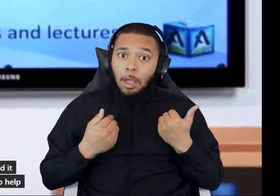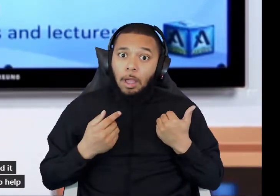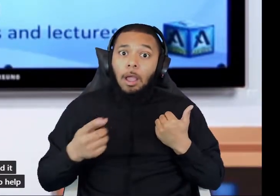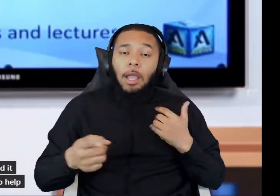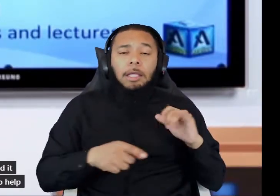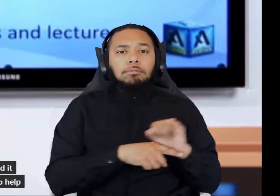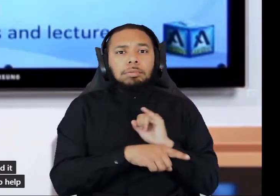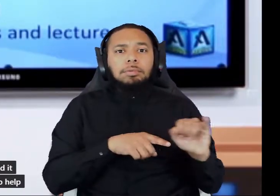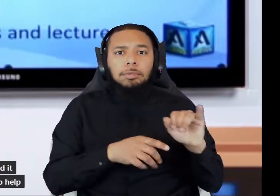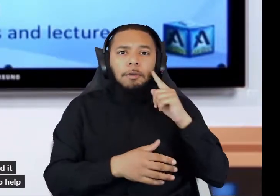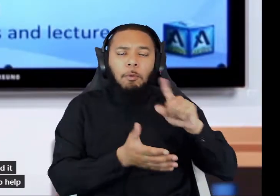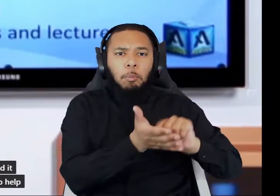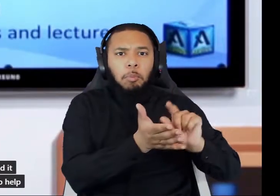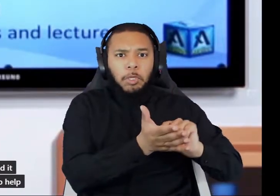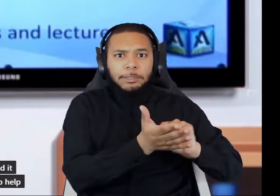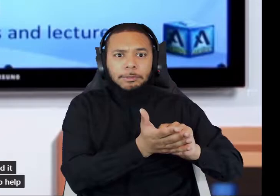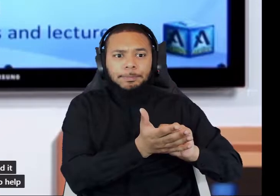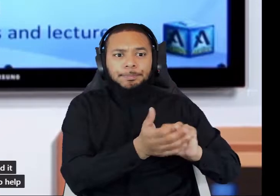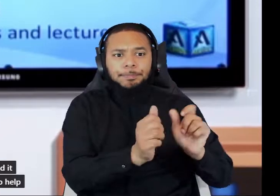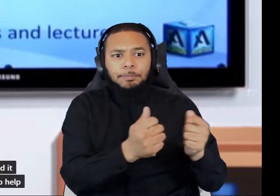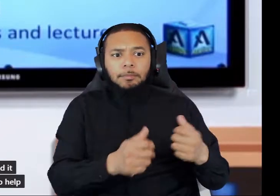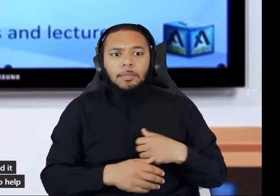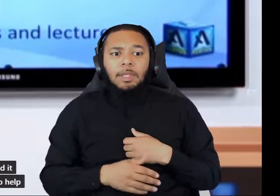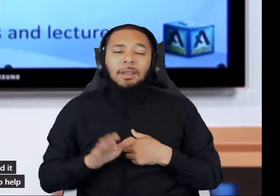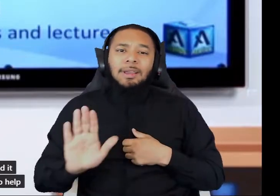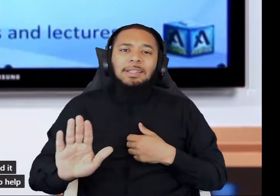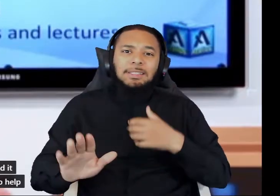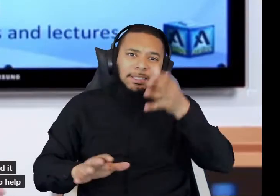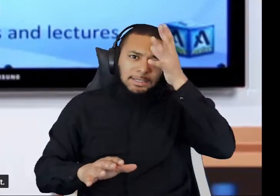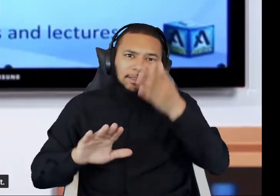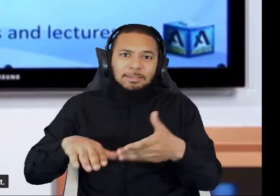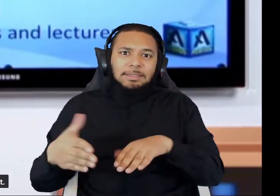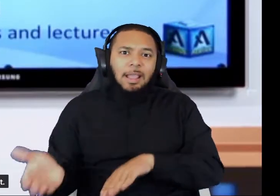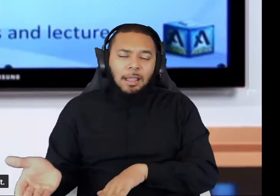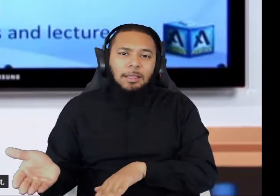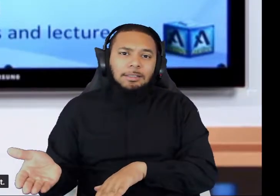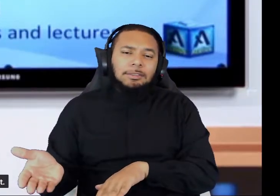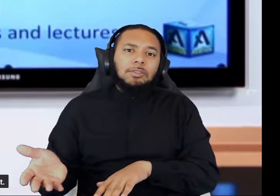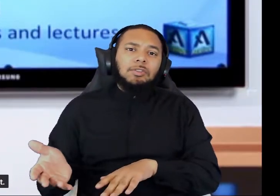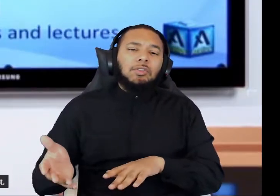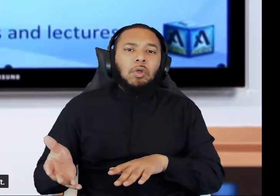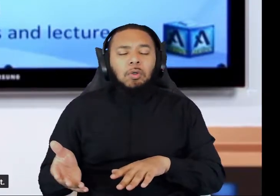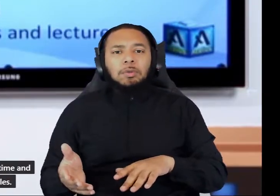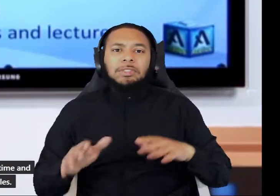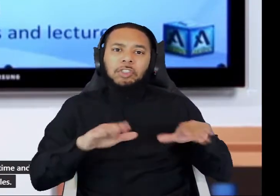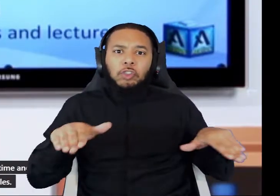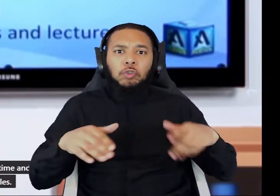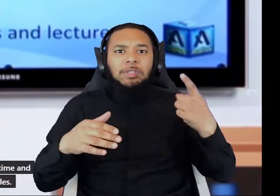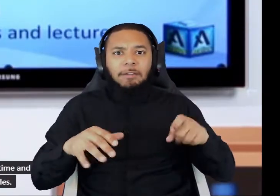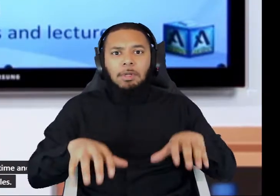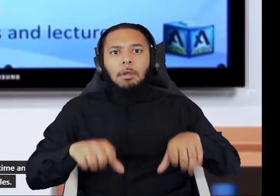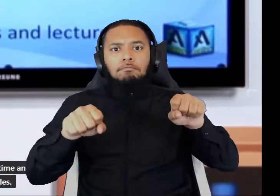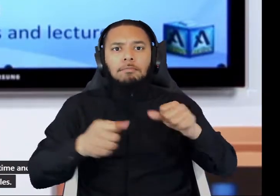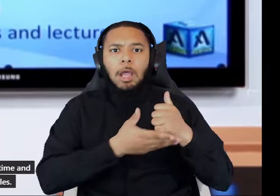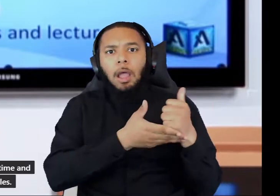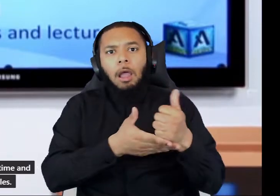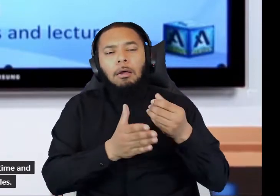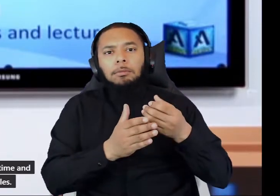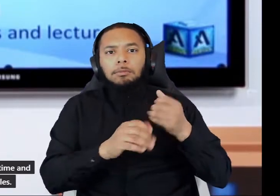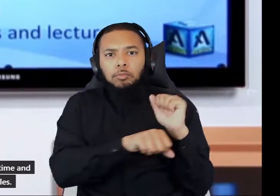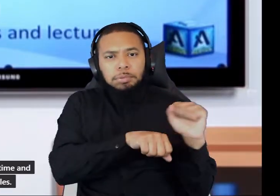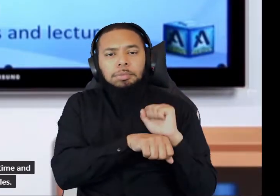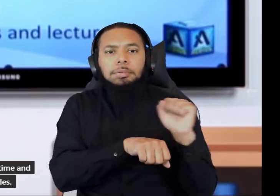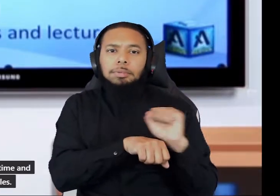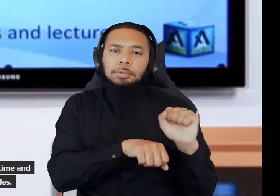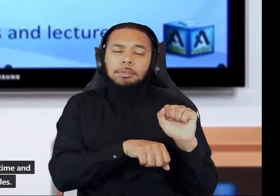printer. His father died, and it necessitated the family having to help out, the children helping out. So he worked for his brother for